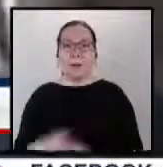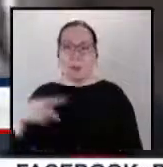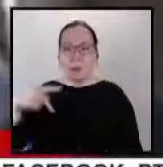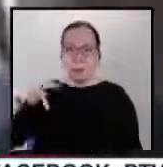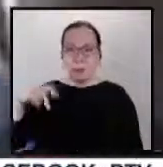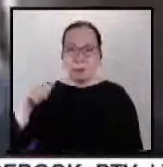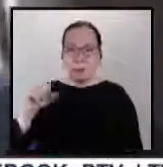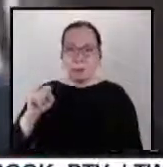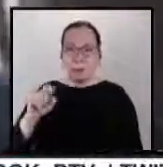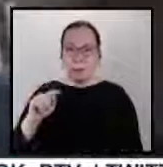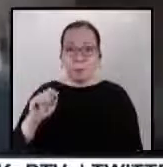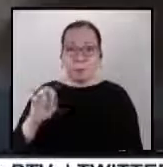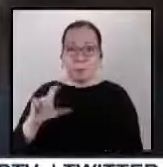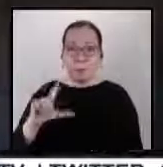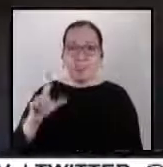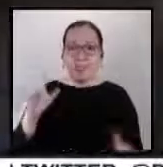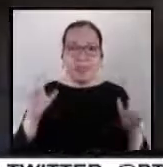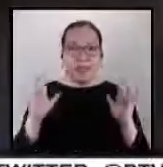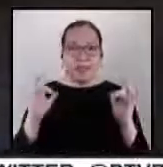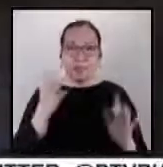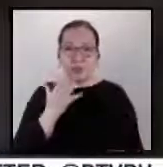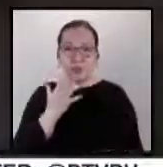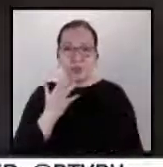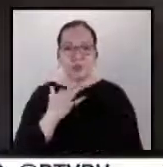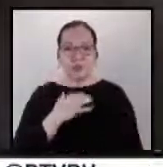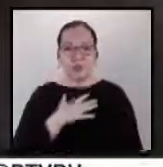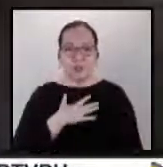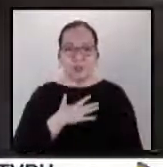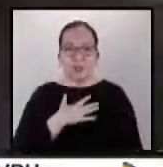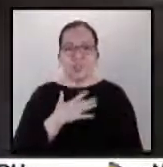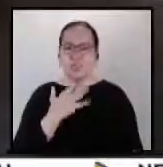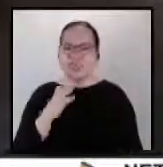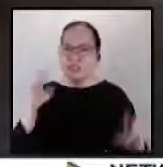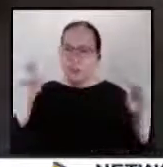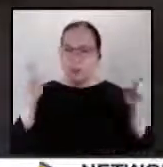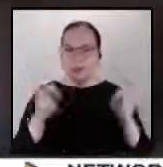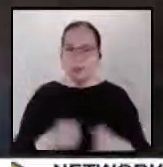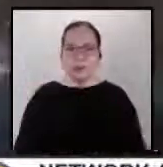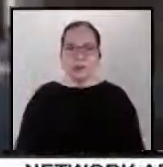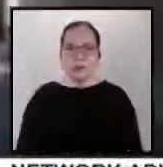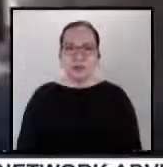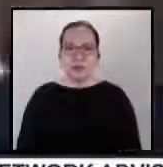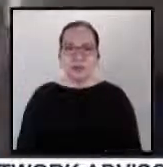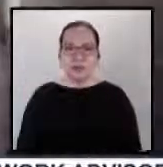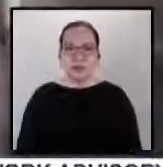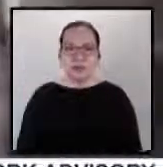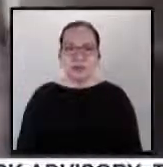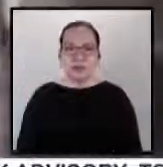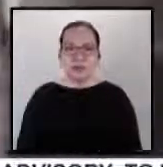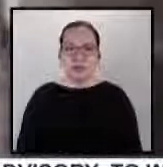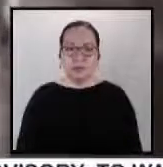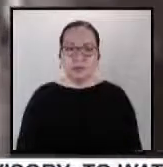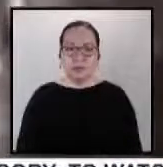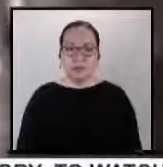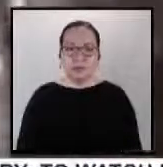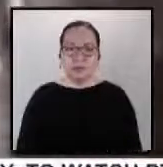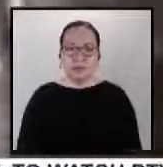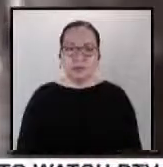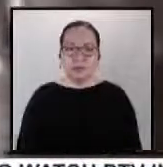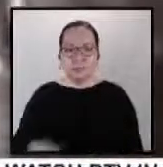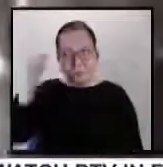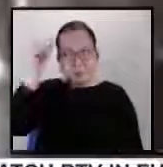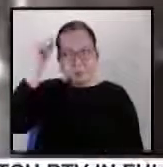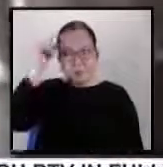be, it is called the what do you call this?